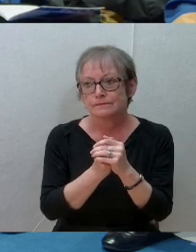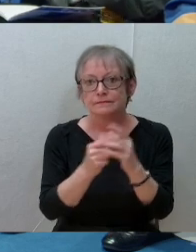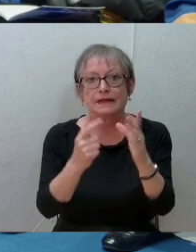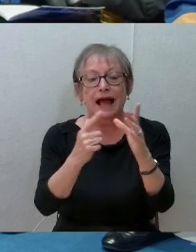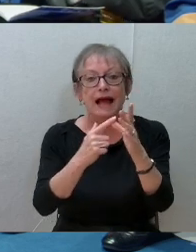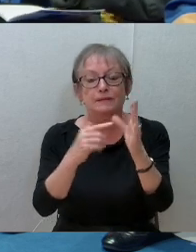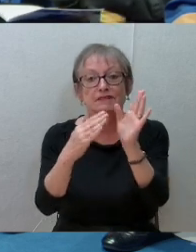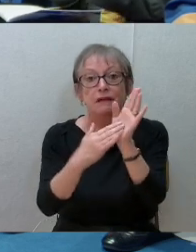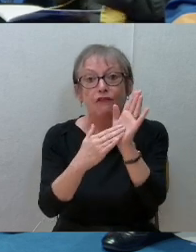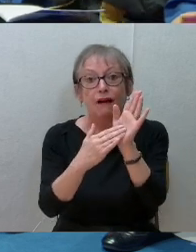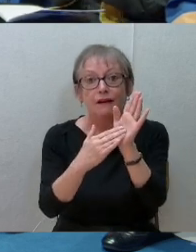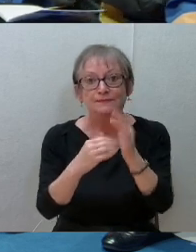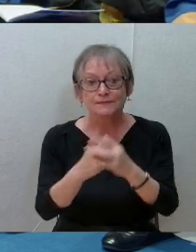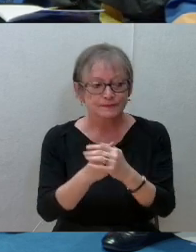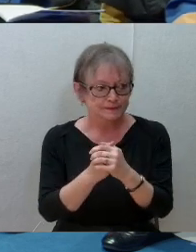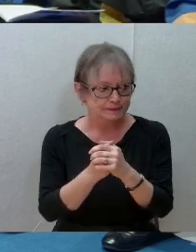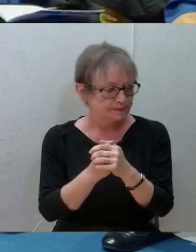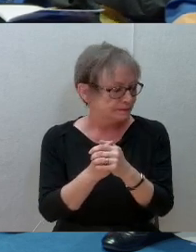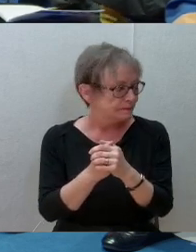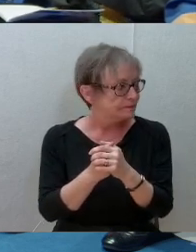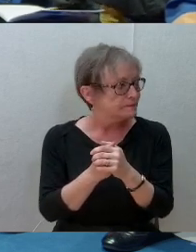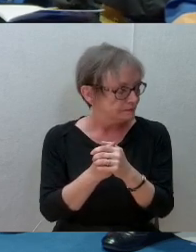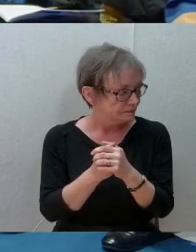Adam Mustafa.